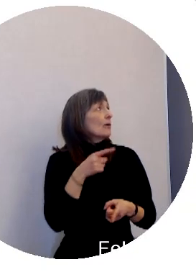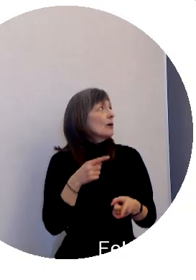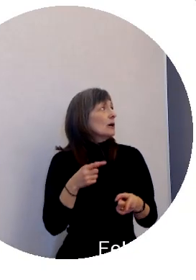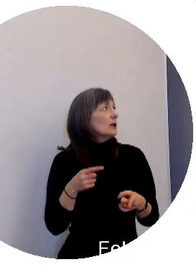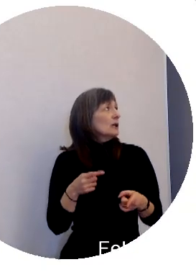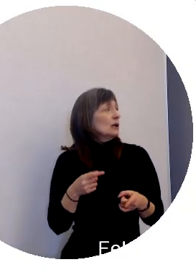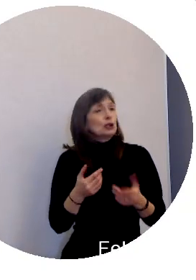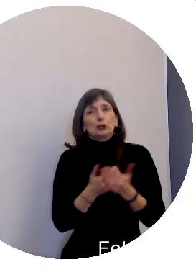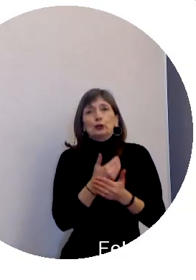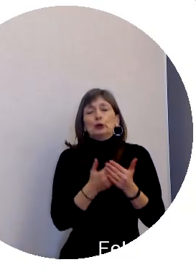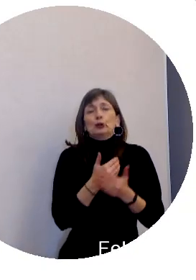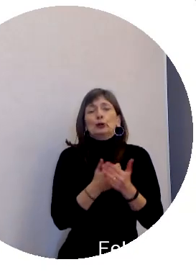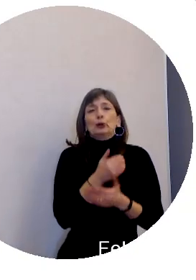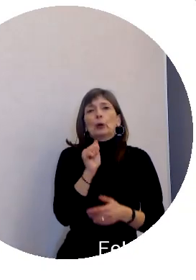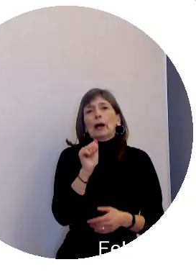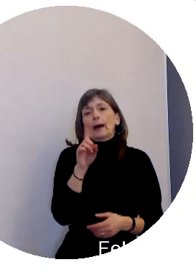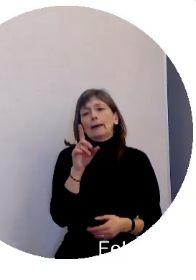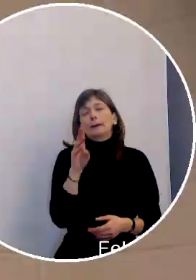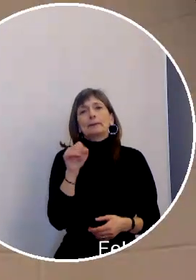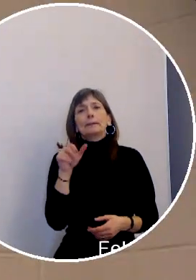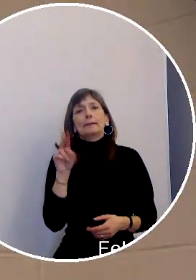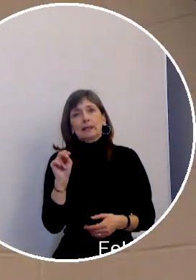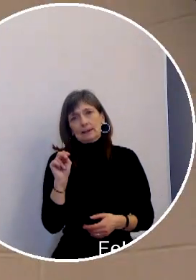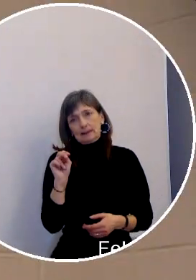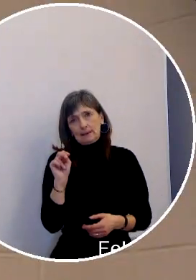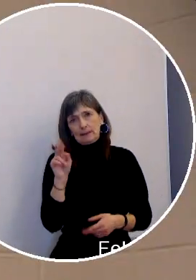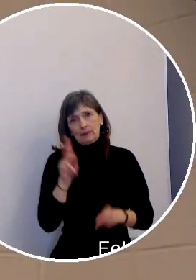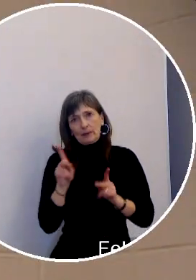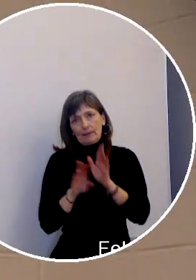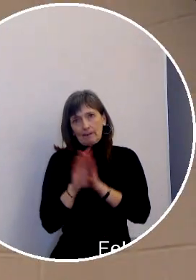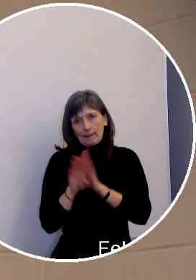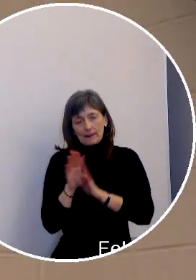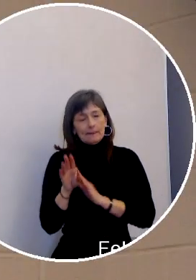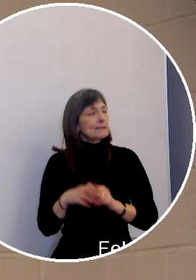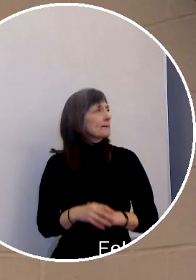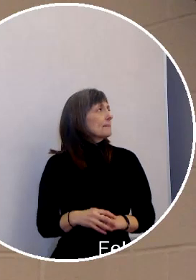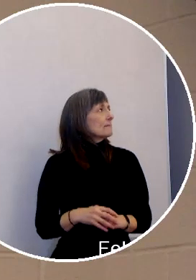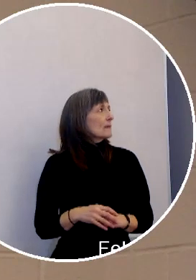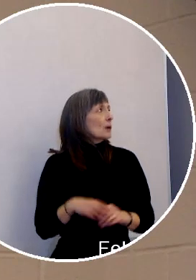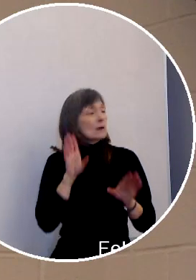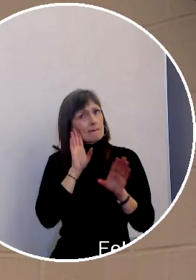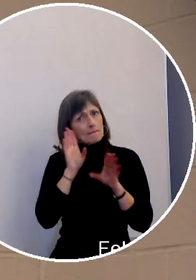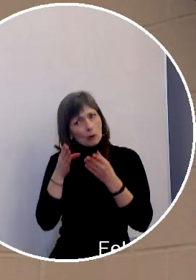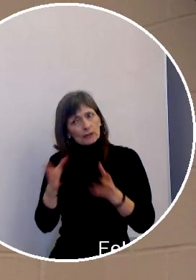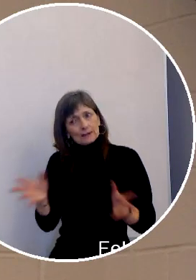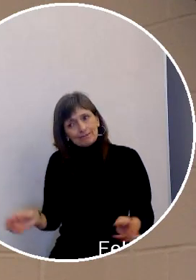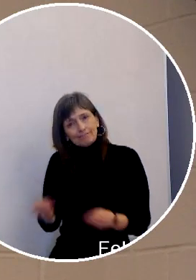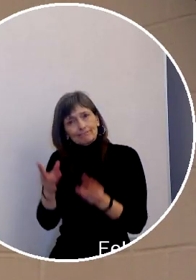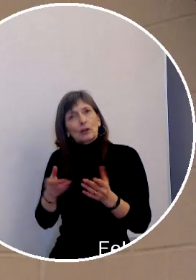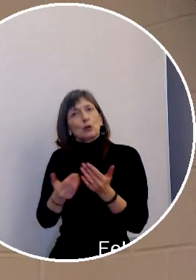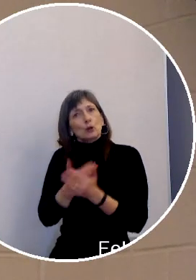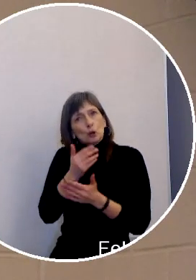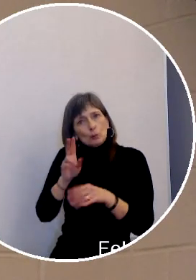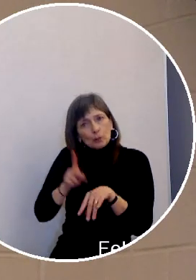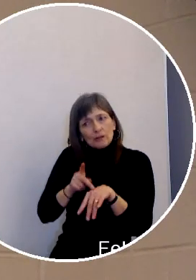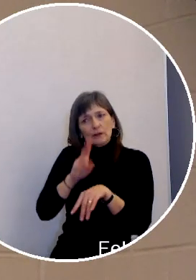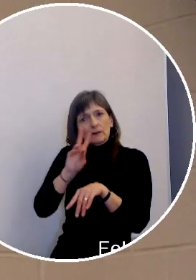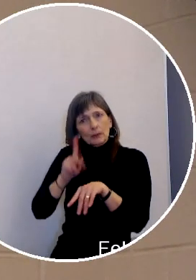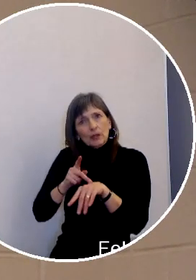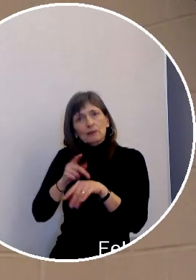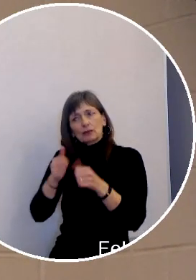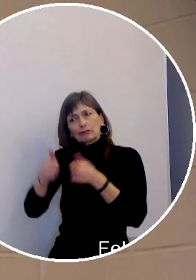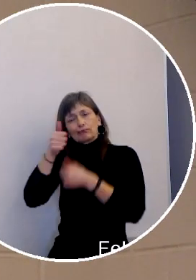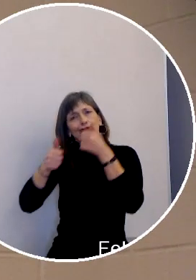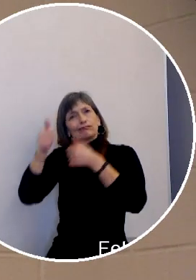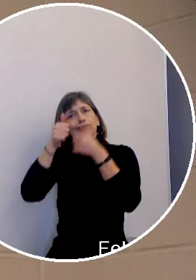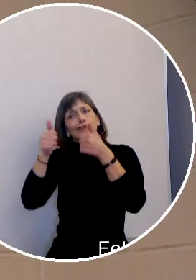to our new administrators and their development. We've been focusing on them and exposing new administrators to some